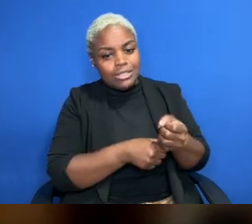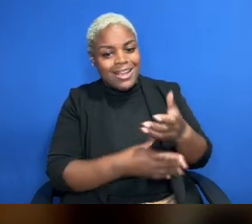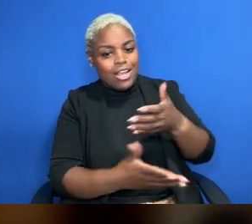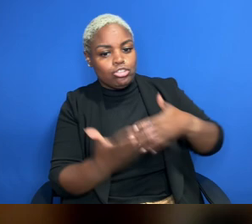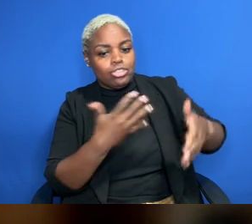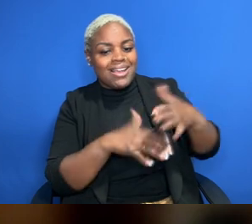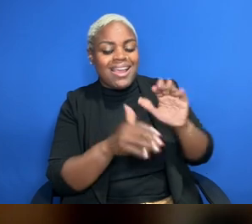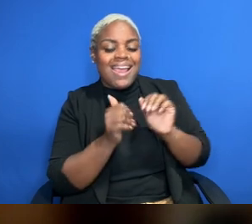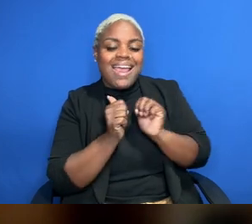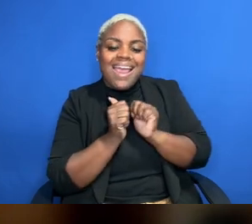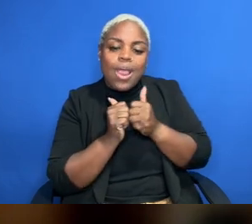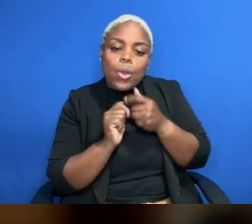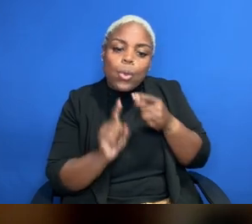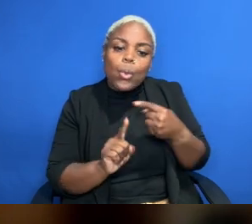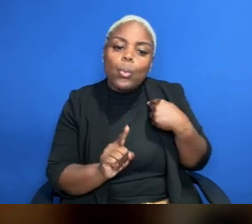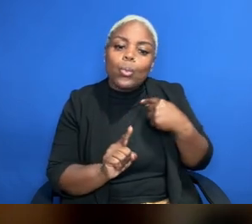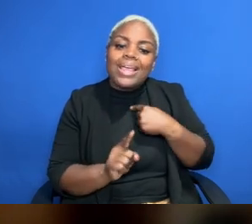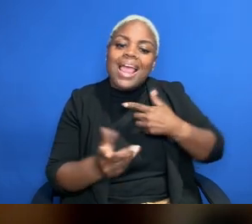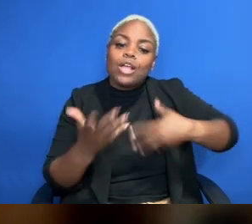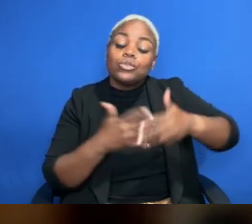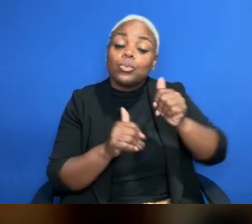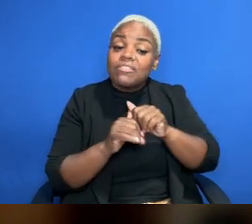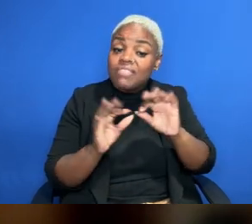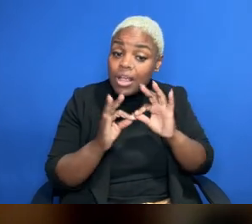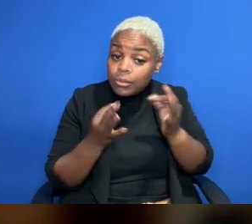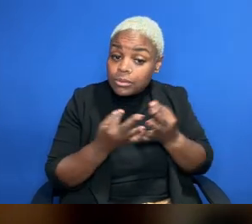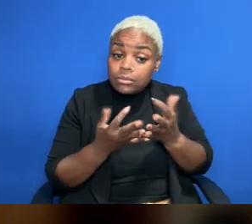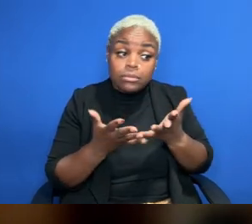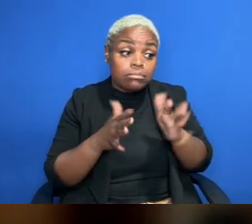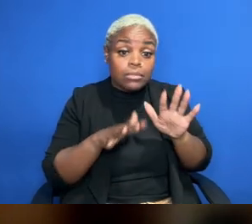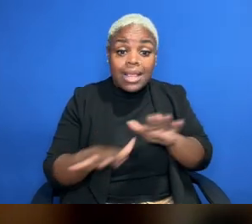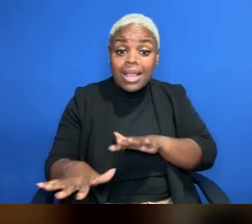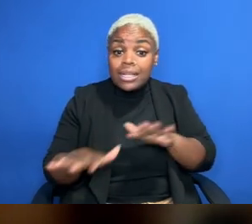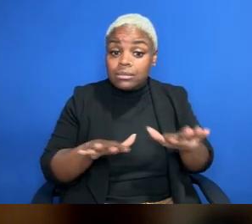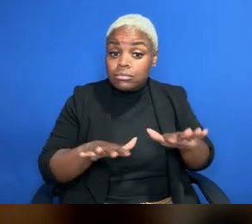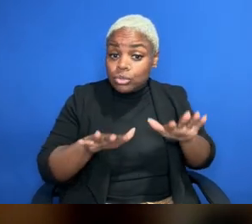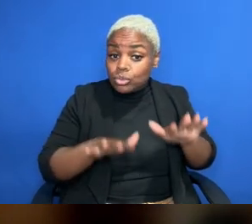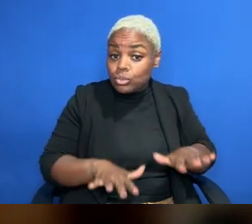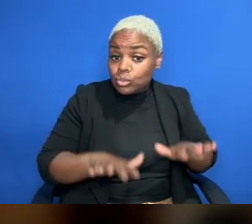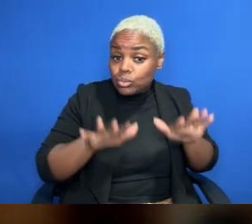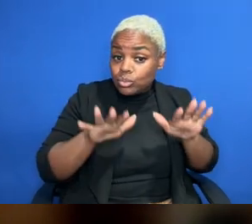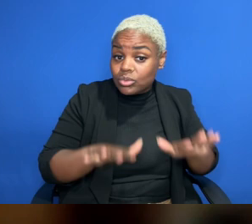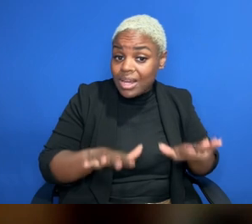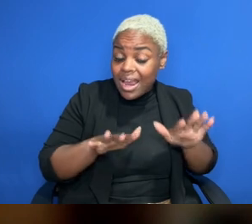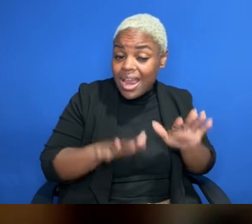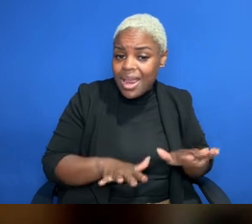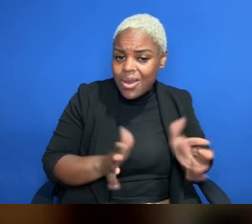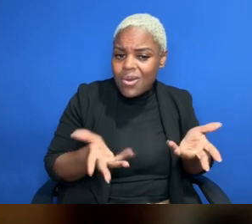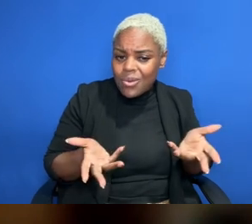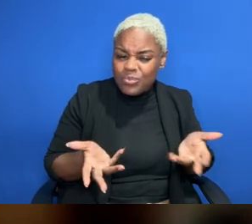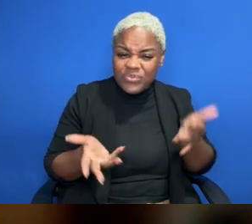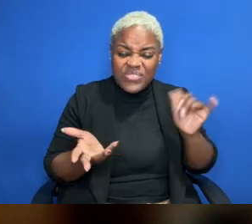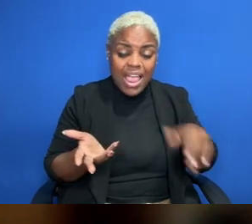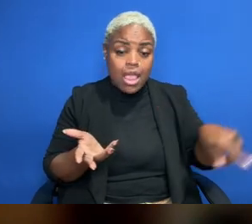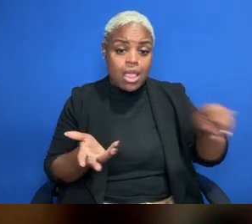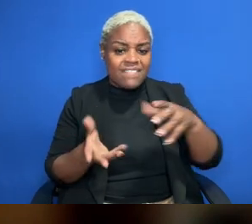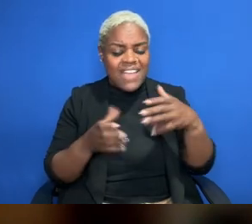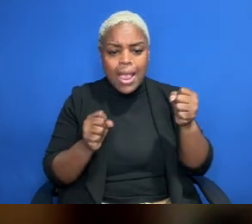The trust and the interaction of how we're interacting with families, the pace has to slow